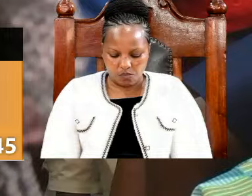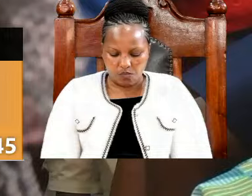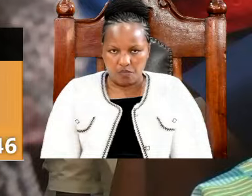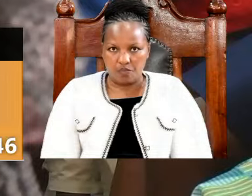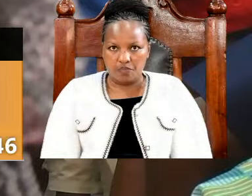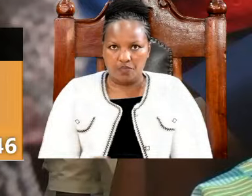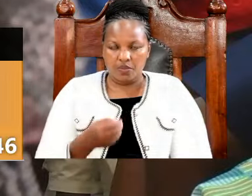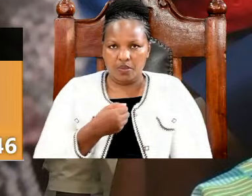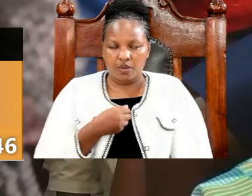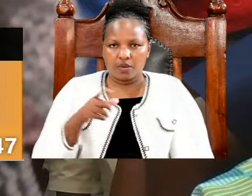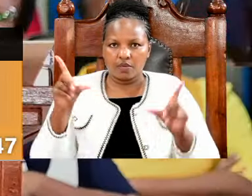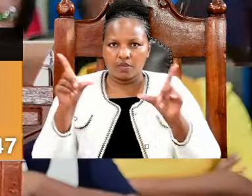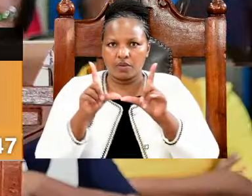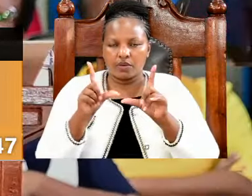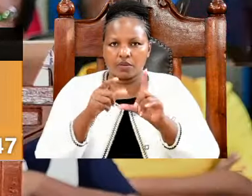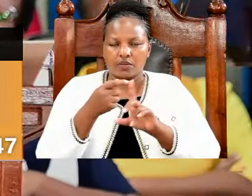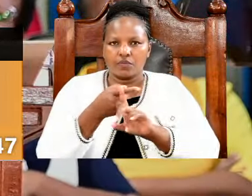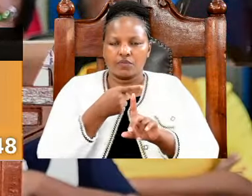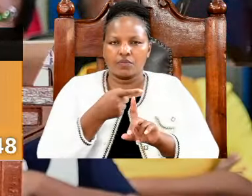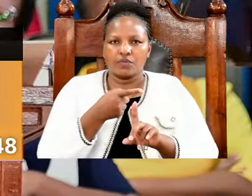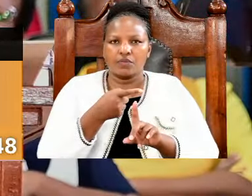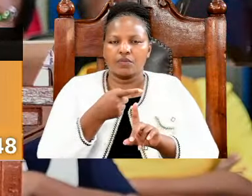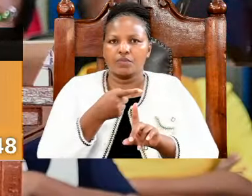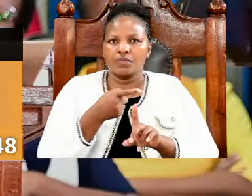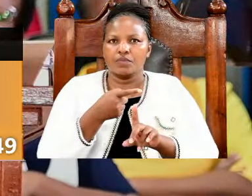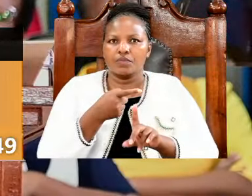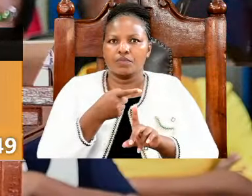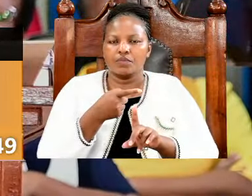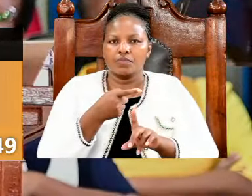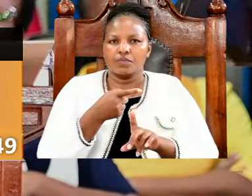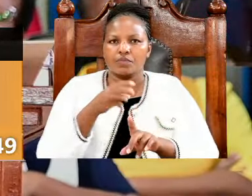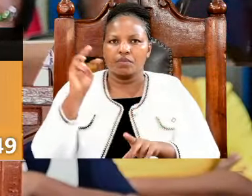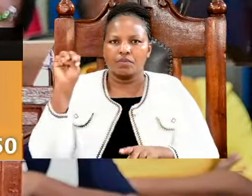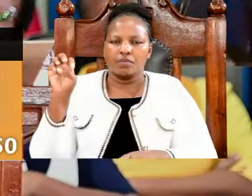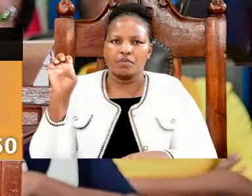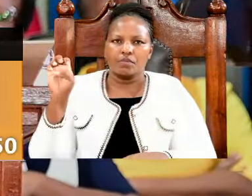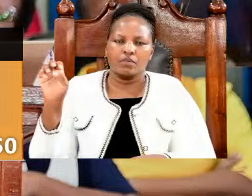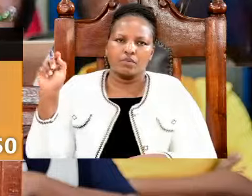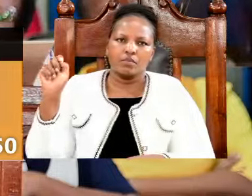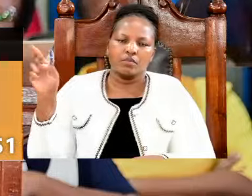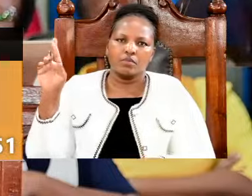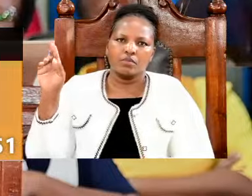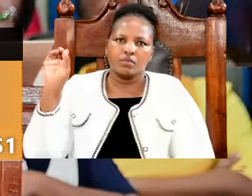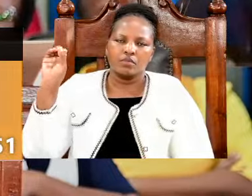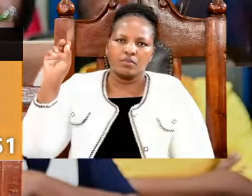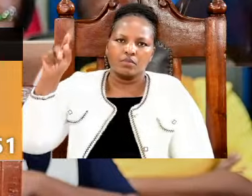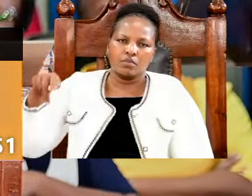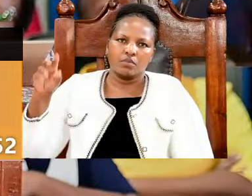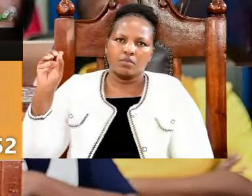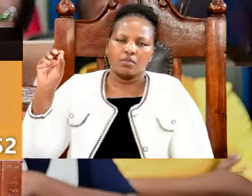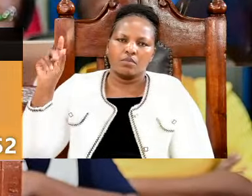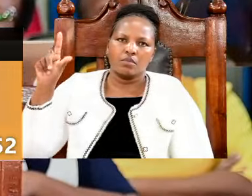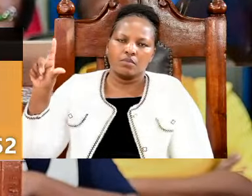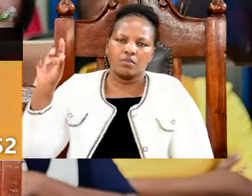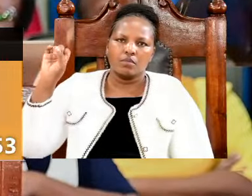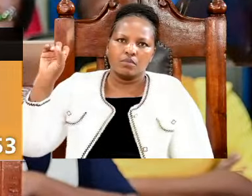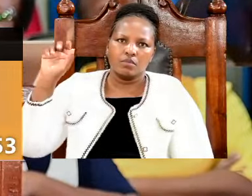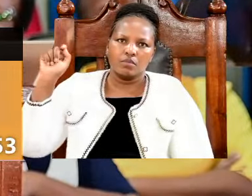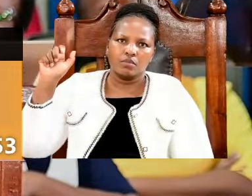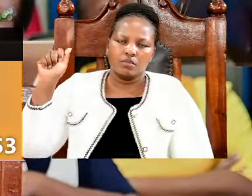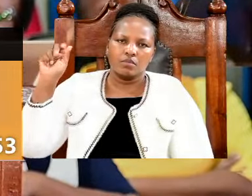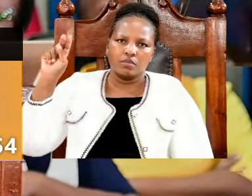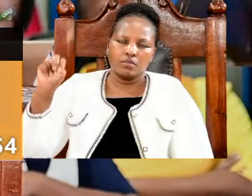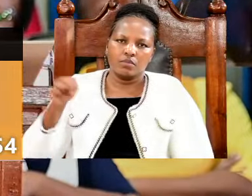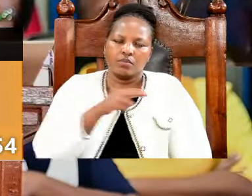Tuko na barua kutoka Metropolitan Hospital Nairobi hapa Rabai Road. Wako